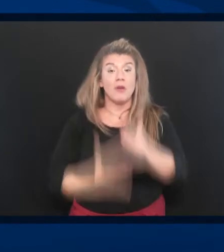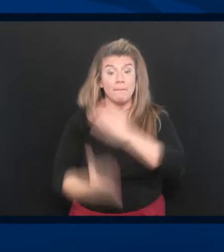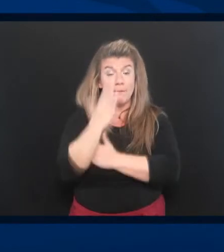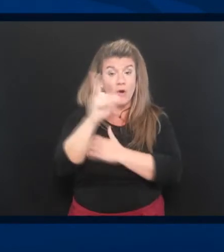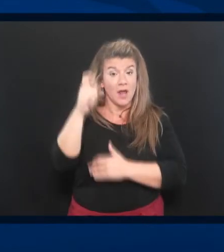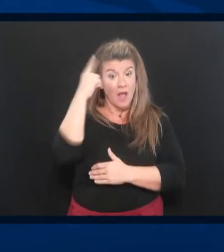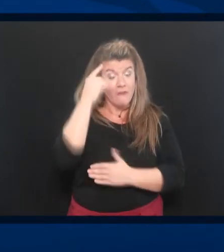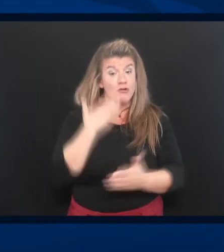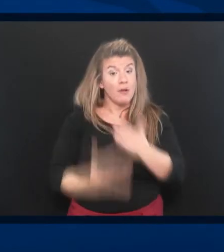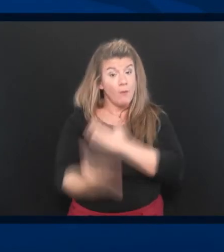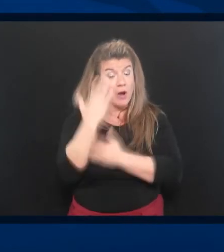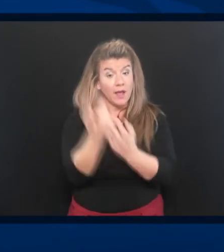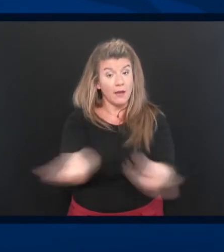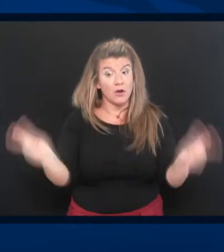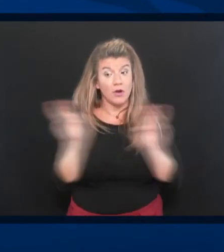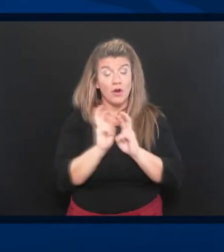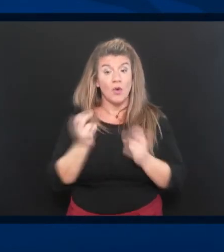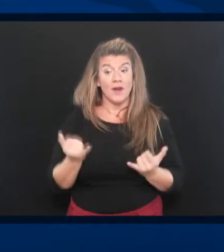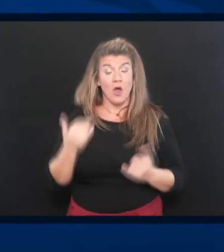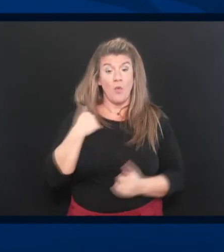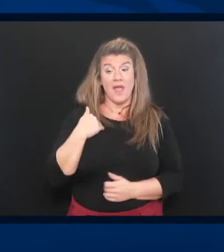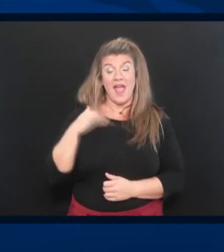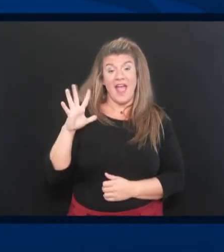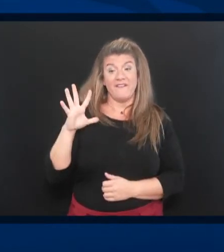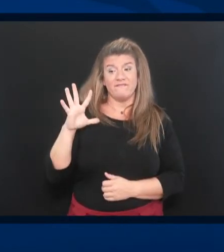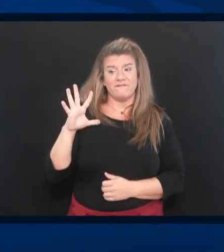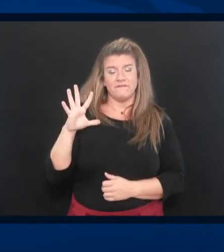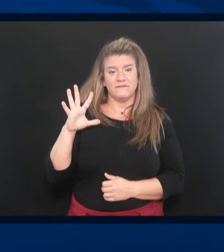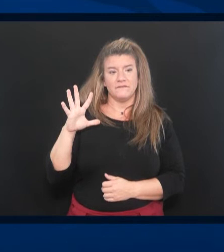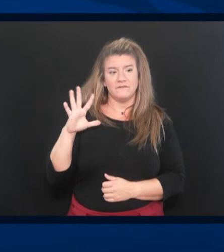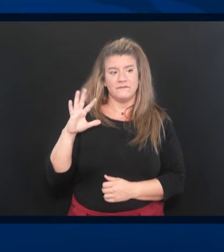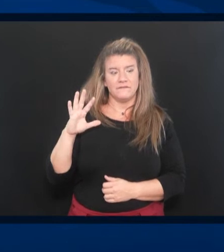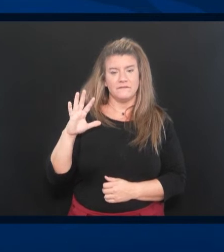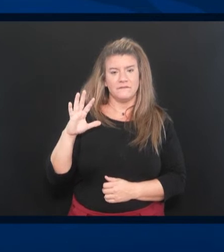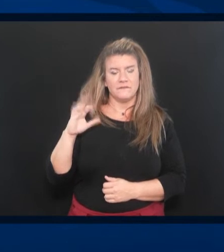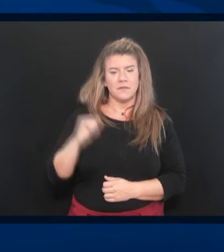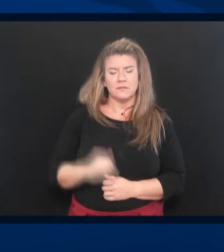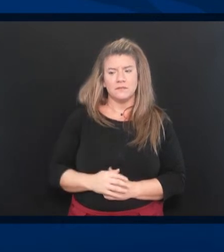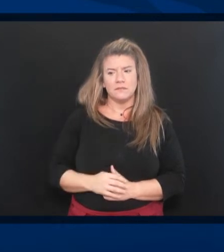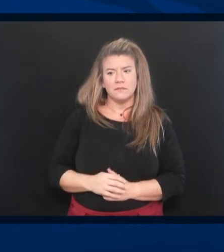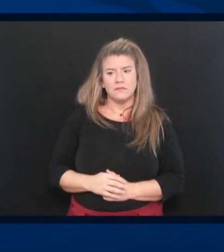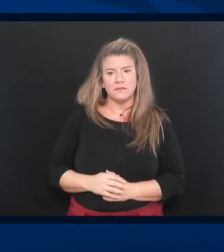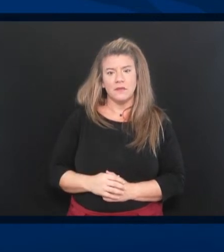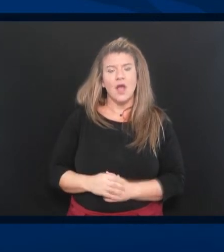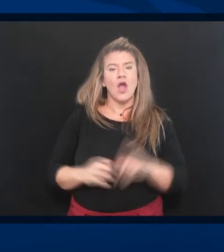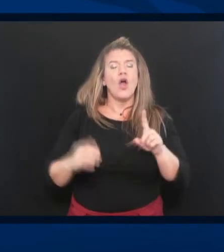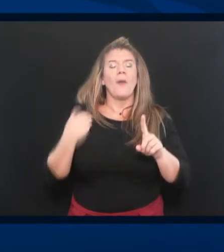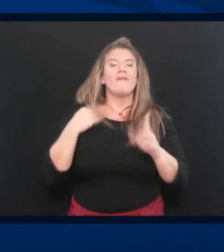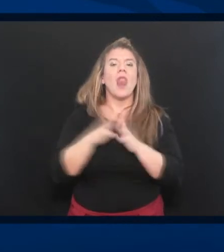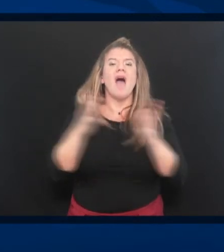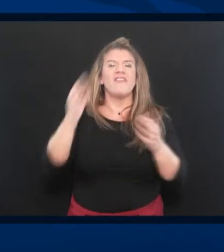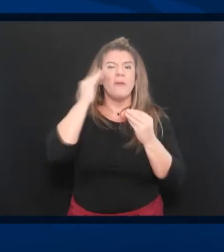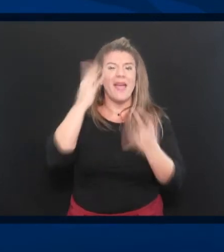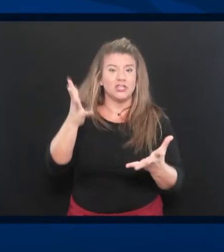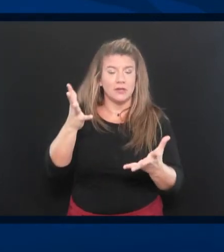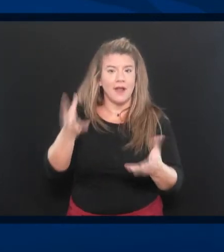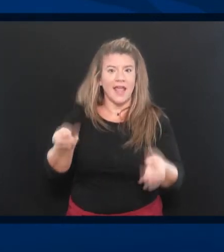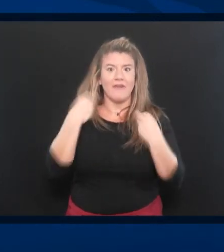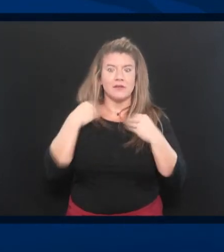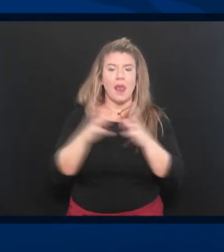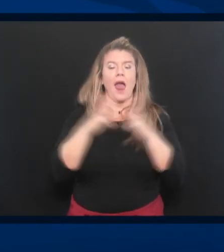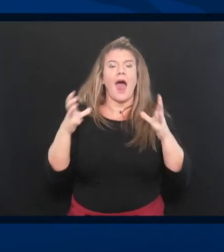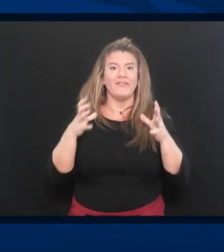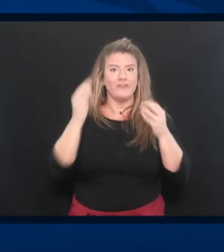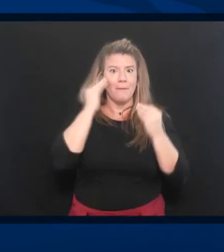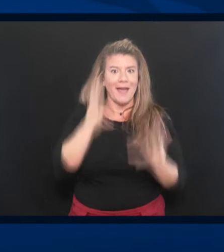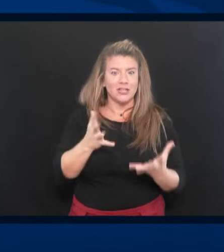morning, panel. Governor, we have 50 pounds in a 25-pound bag today. A lot of information out there. I want to go to Superintendent